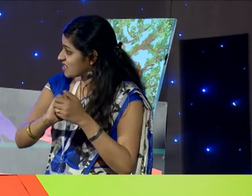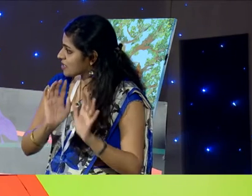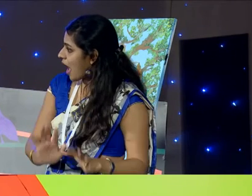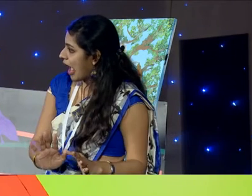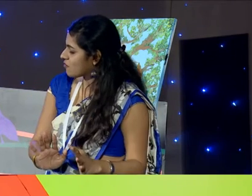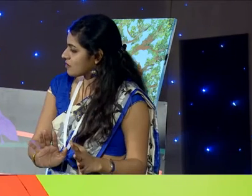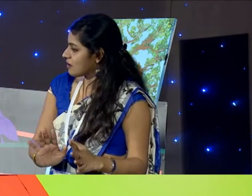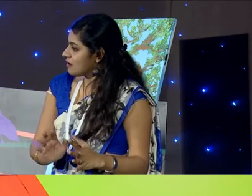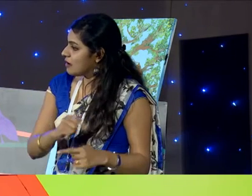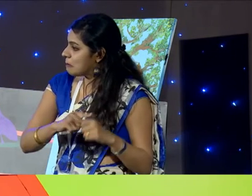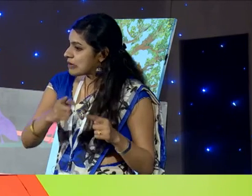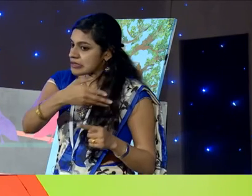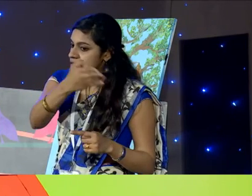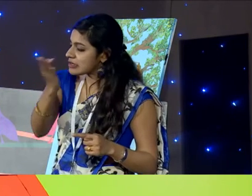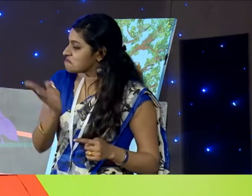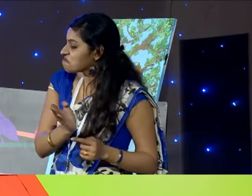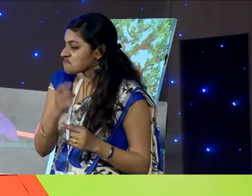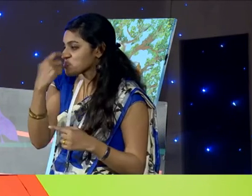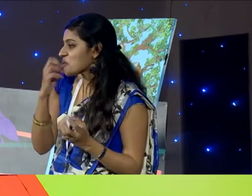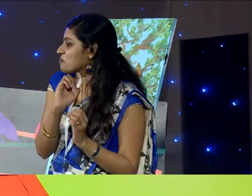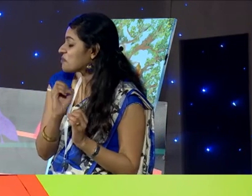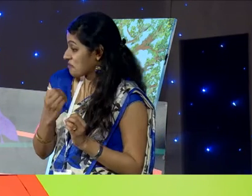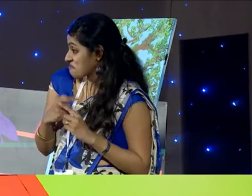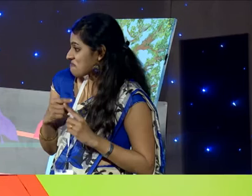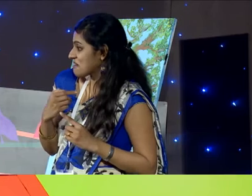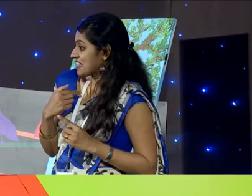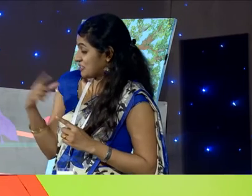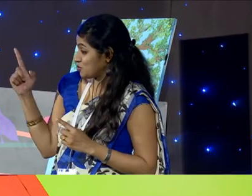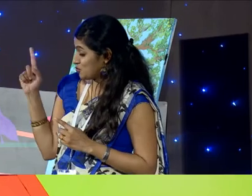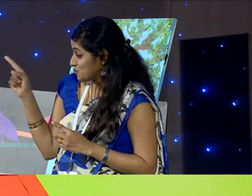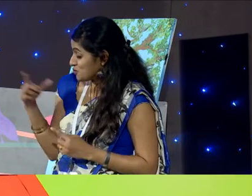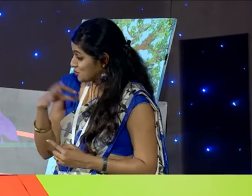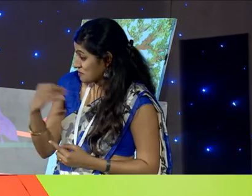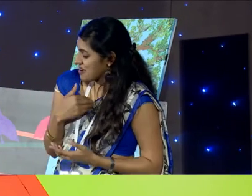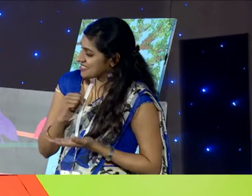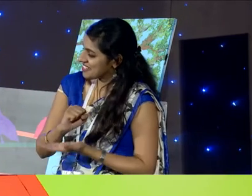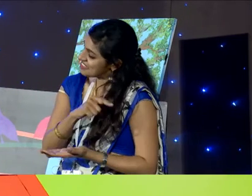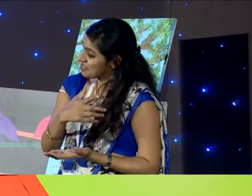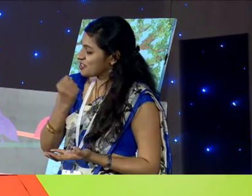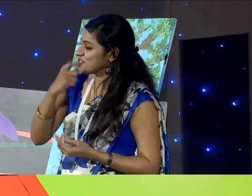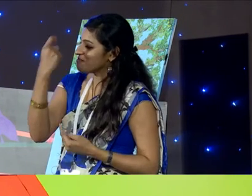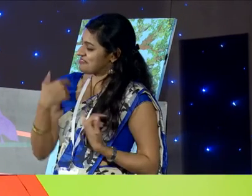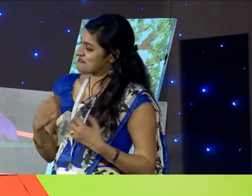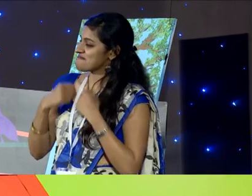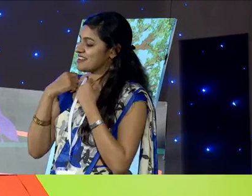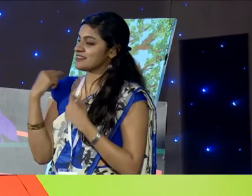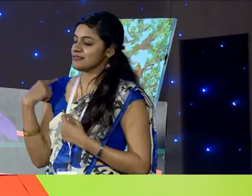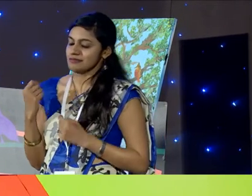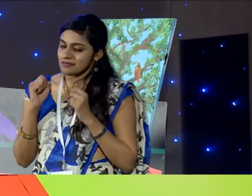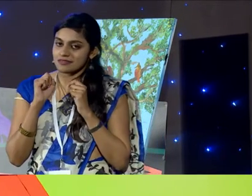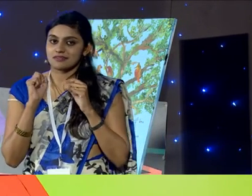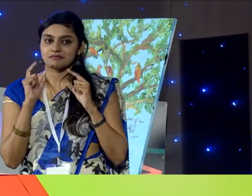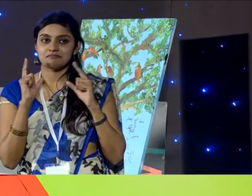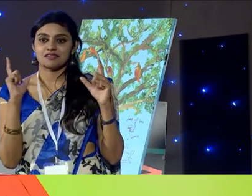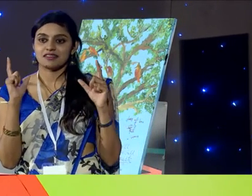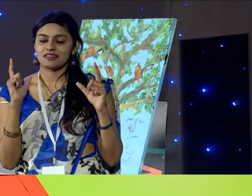enormously inspirational for us. And when she left, I called my colleagues in the human resource department and I said that in 4 years, that is by 2011, I